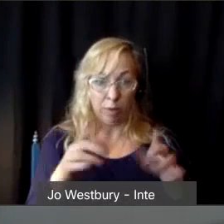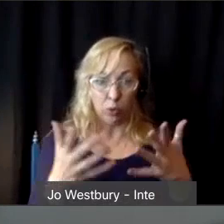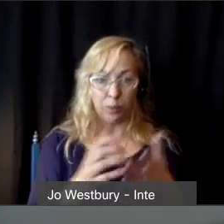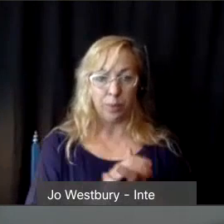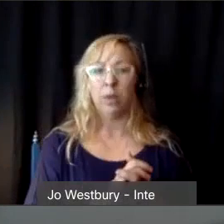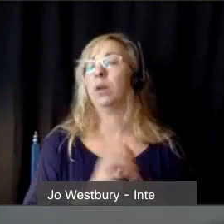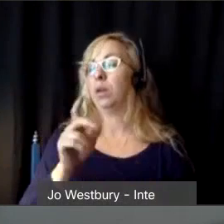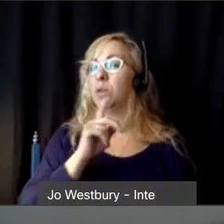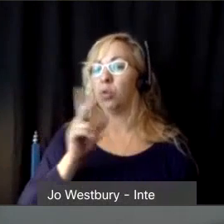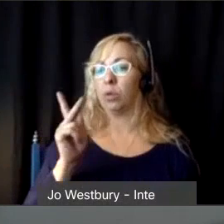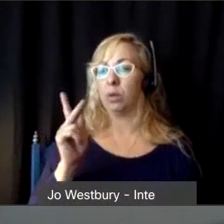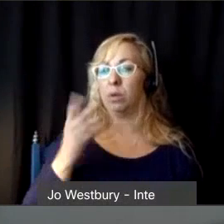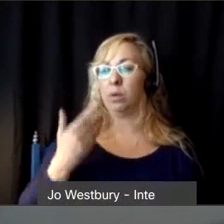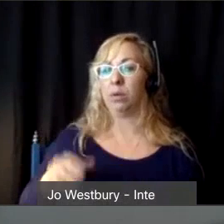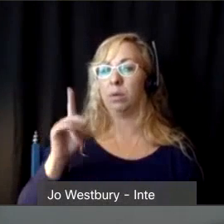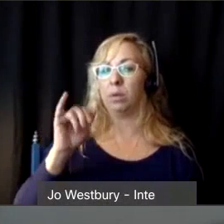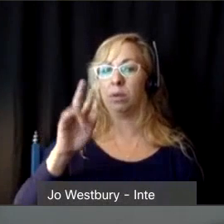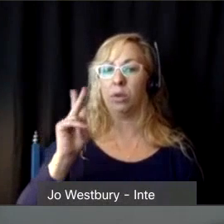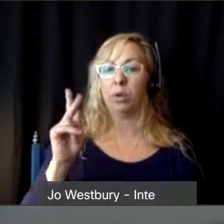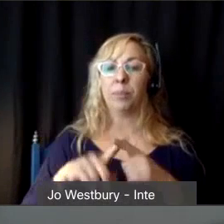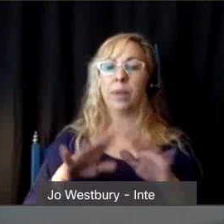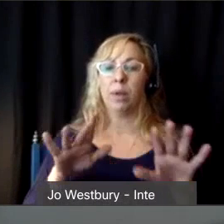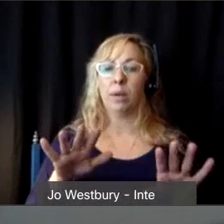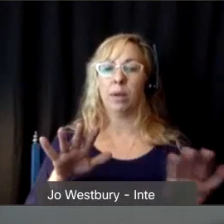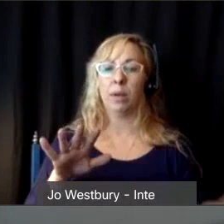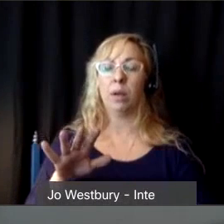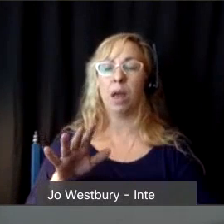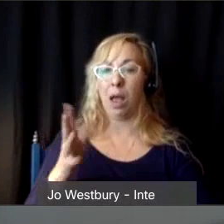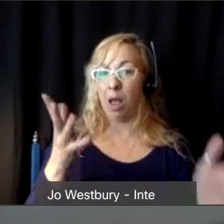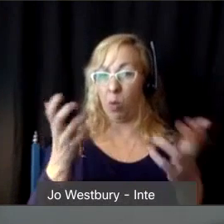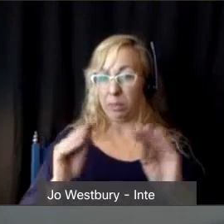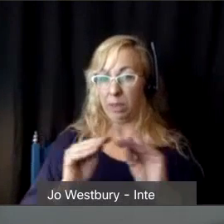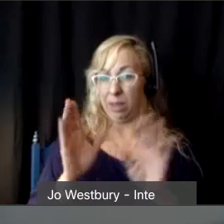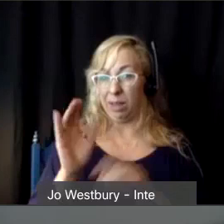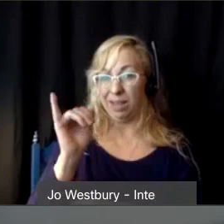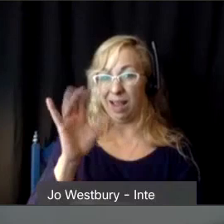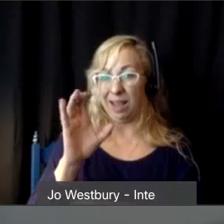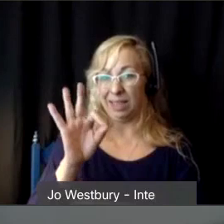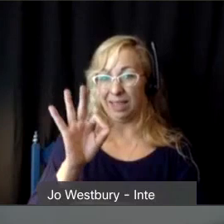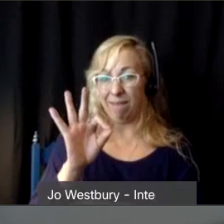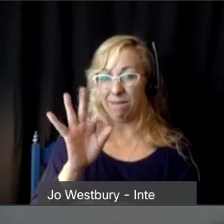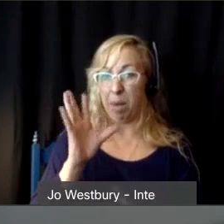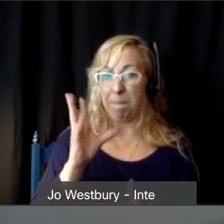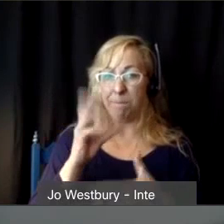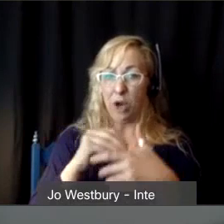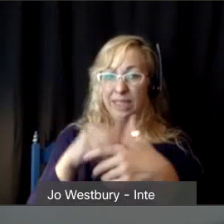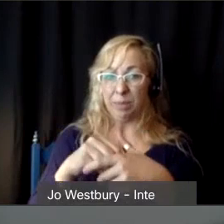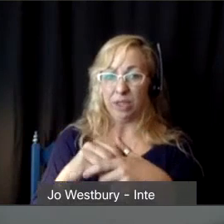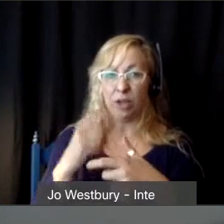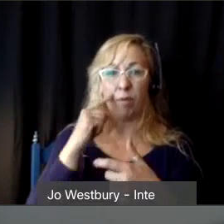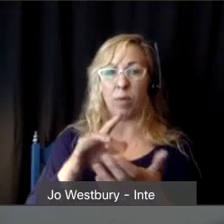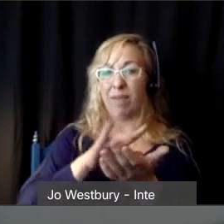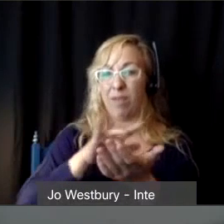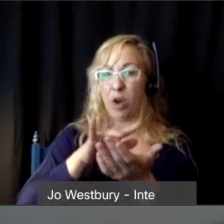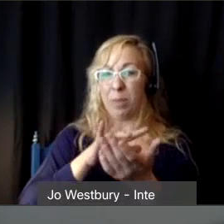Sure, Director Reese. So this is regarding, I just wanted to be clear, this is regarding the ICF participation in the Pharmacy Partnership for Long-Term